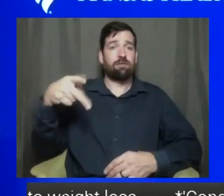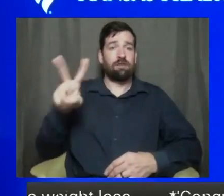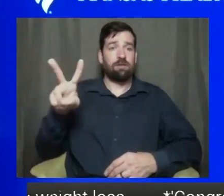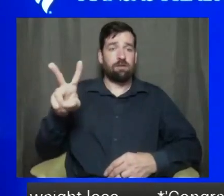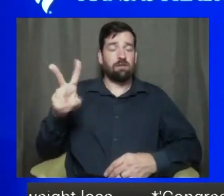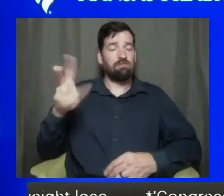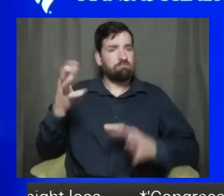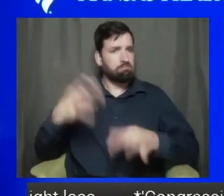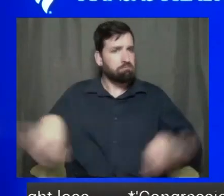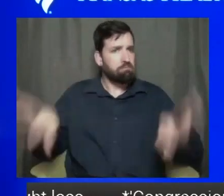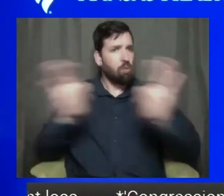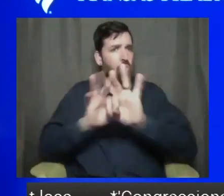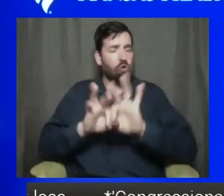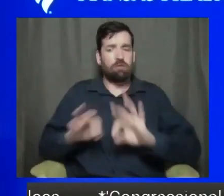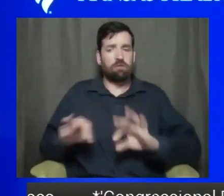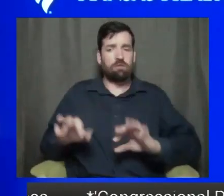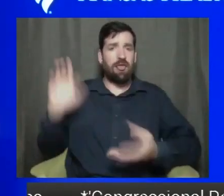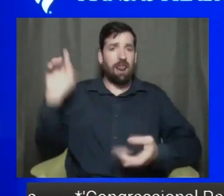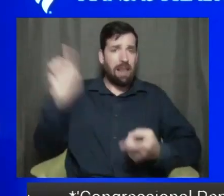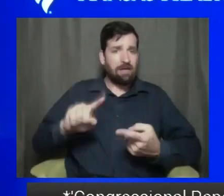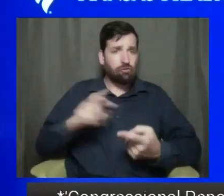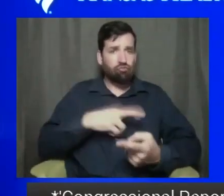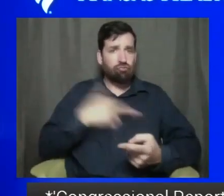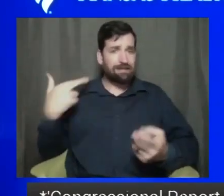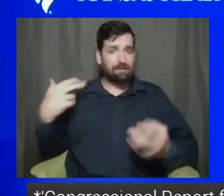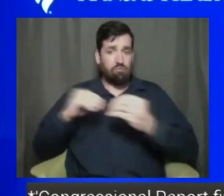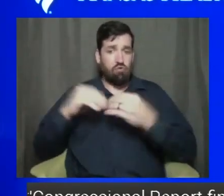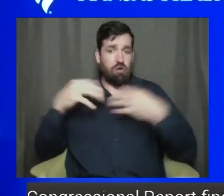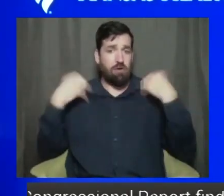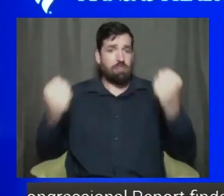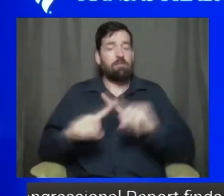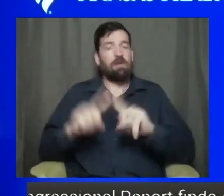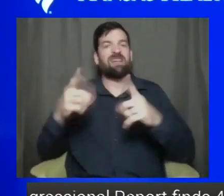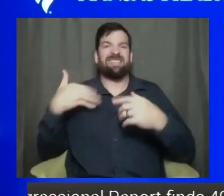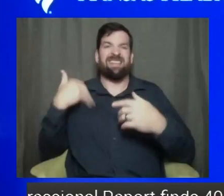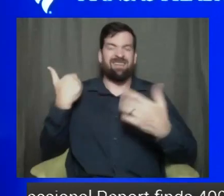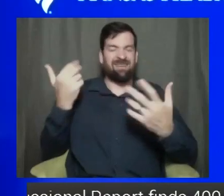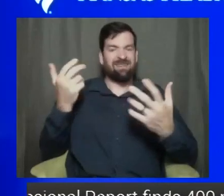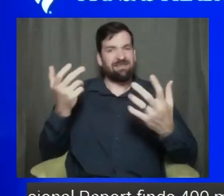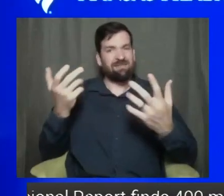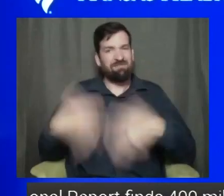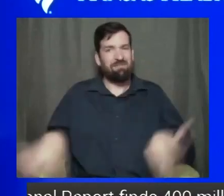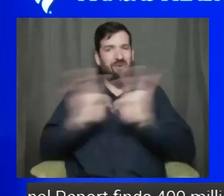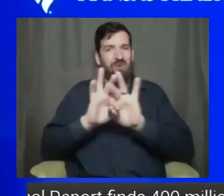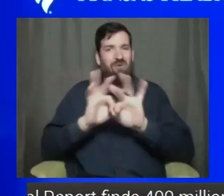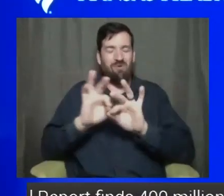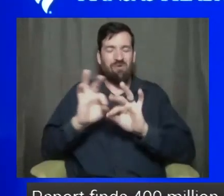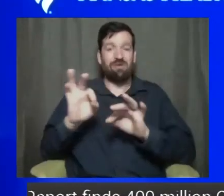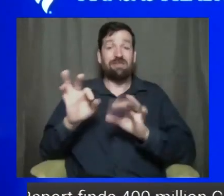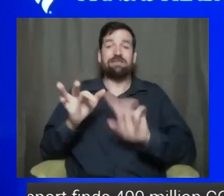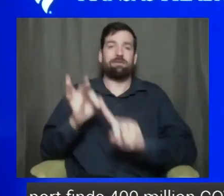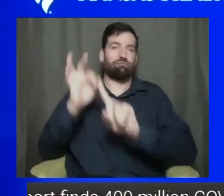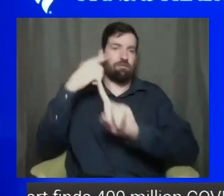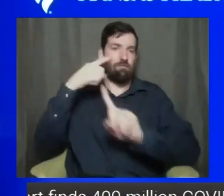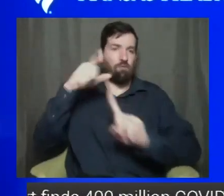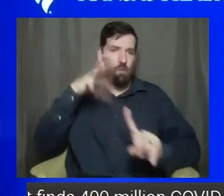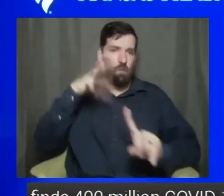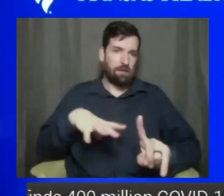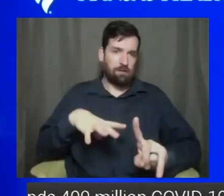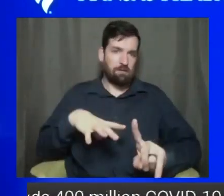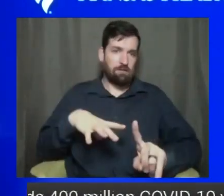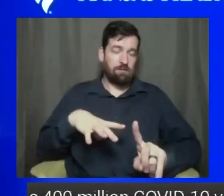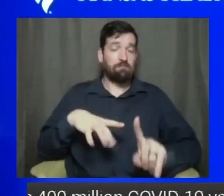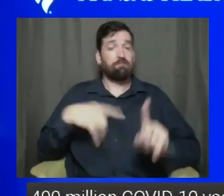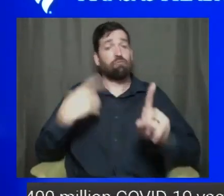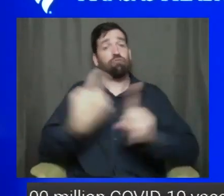healthy, have less risk of cancers, it is important to do that early cancer screening, especially for women. You know, having that regular pap smear